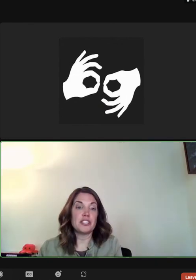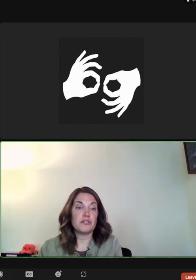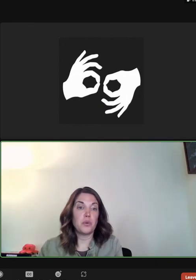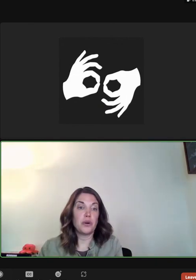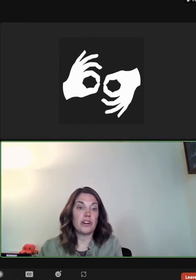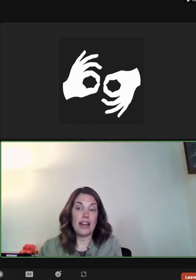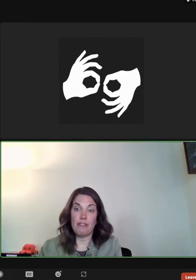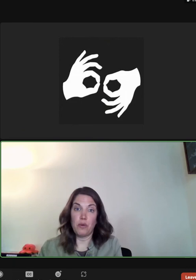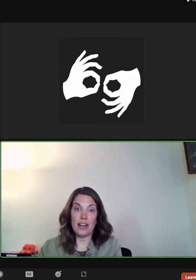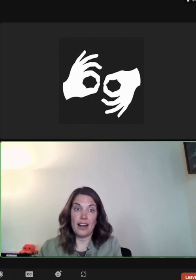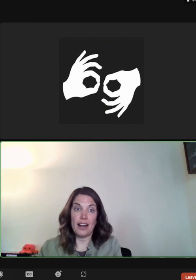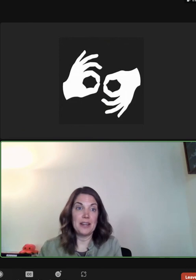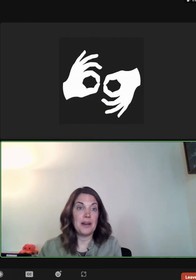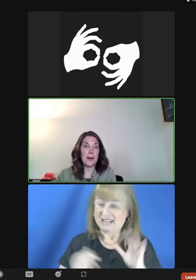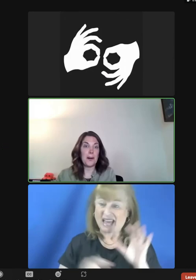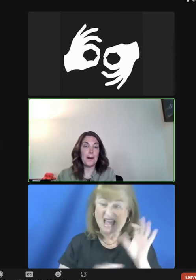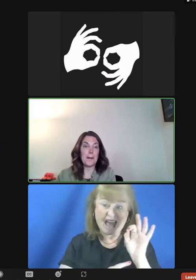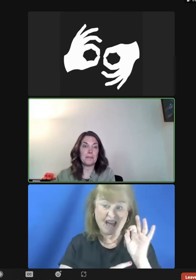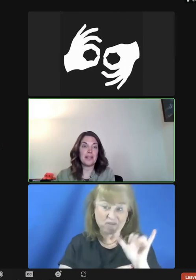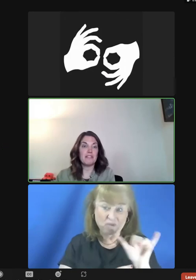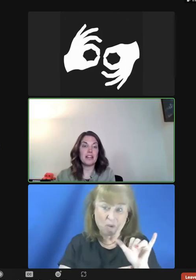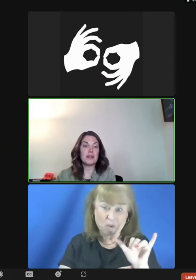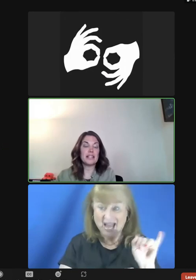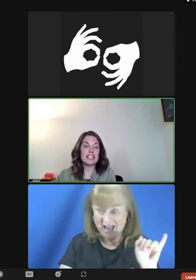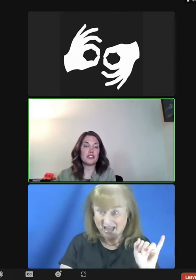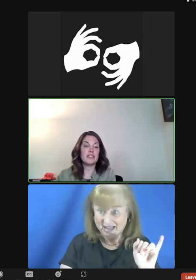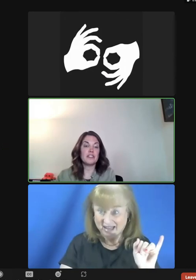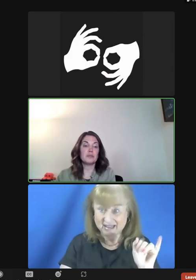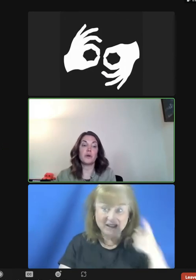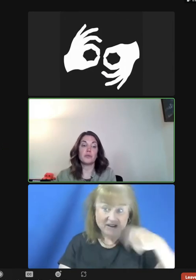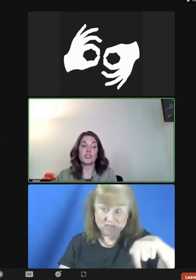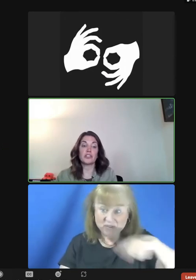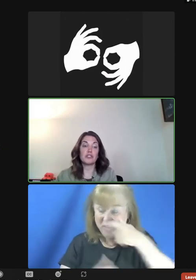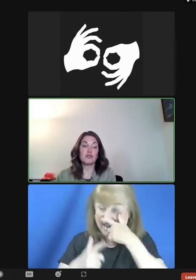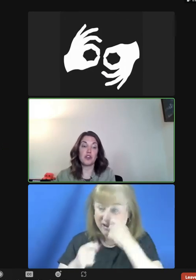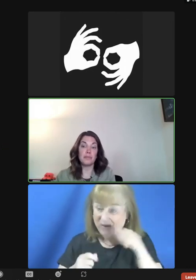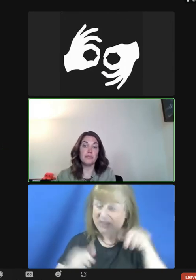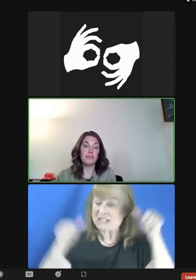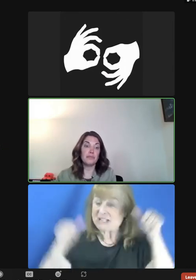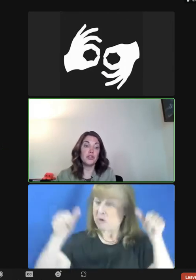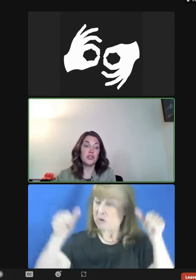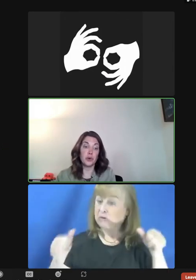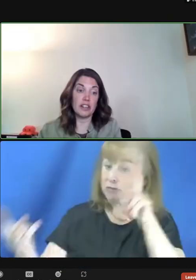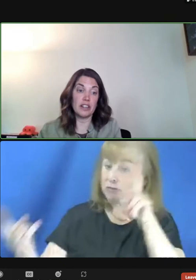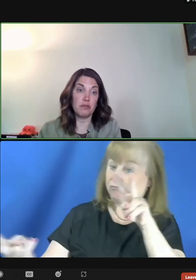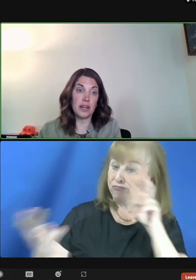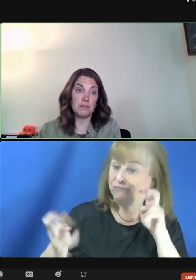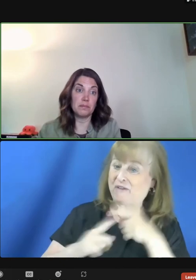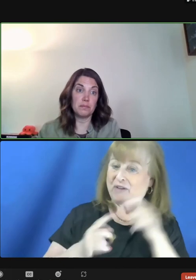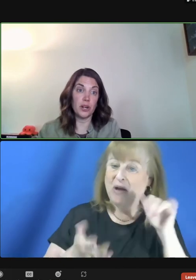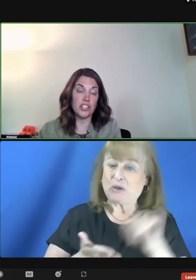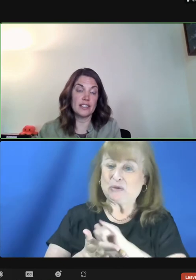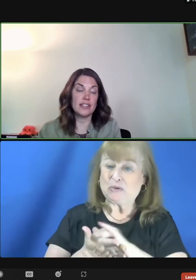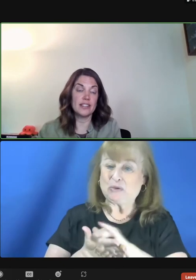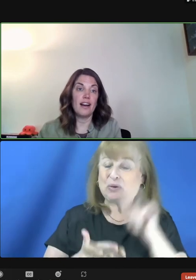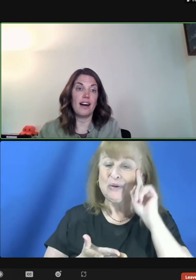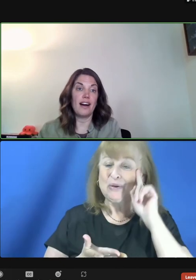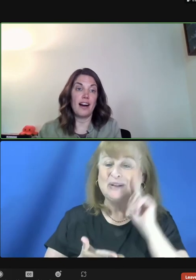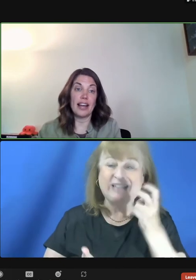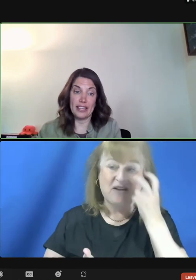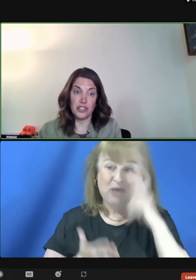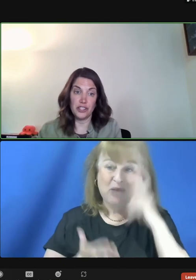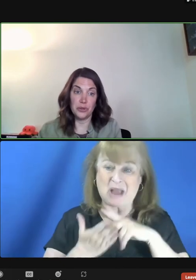Okay, and just for an FYI, if anybody is interested, this poster is from the New York DeafBlind